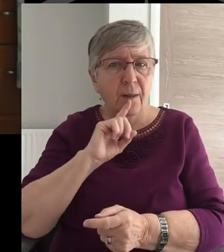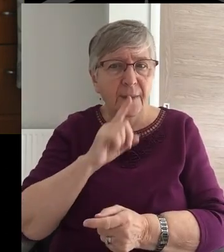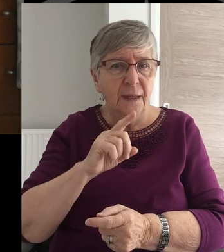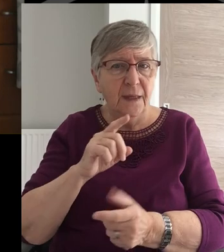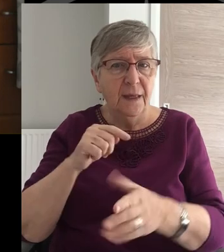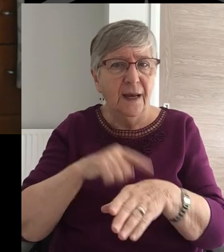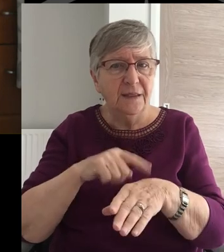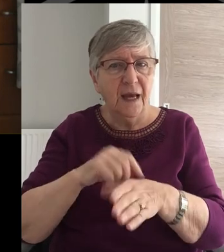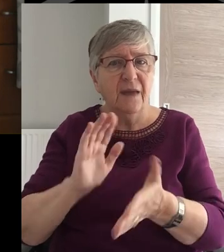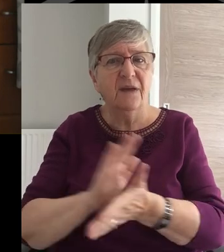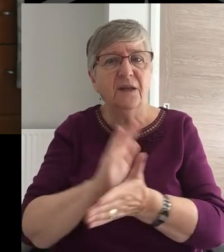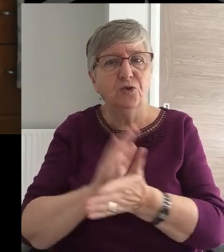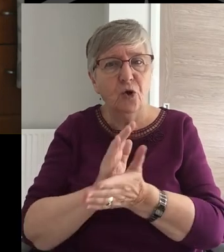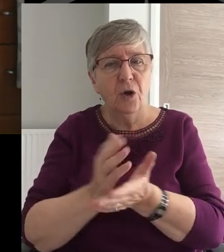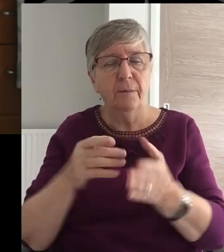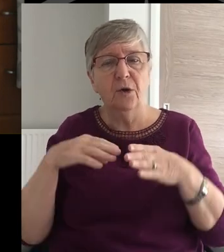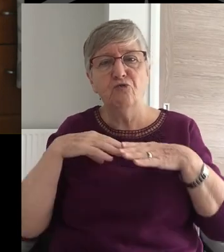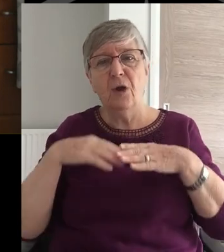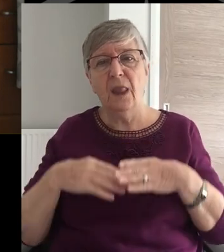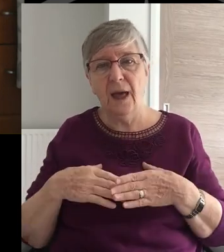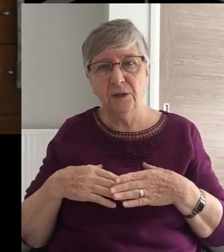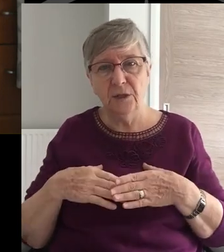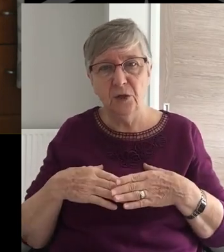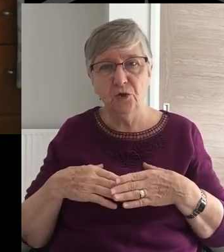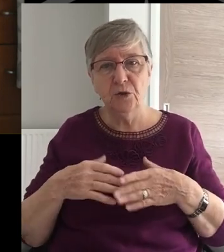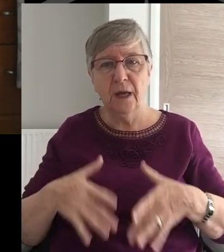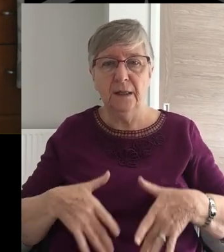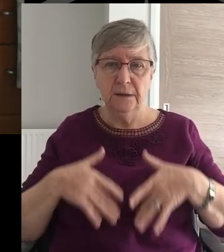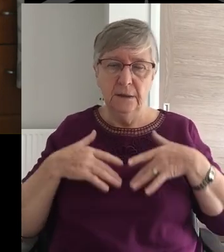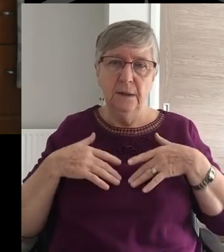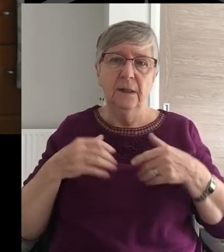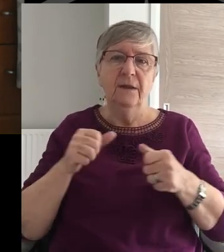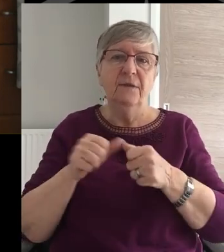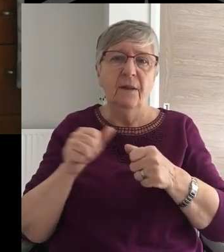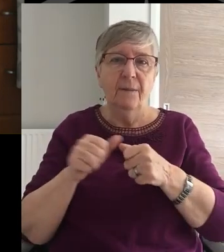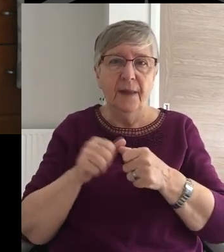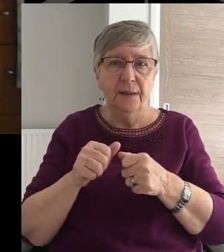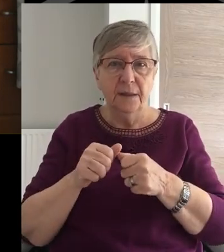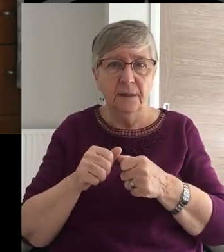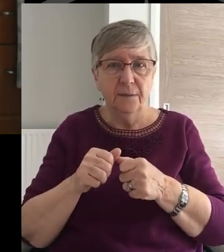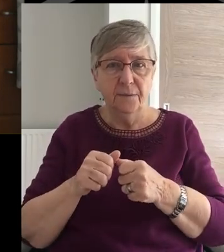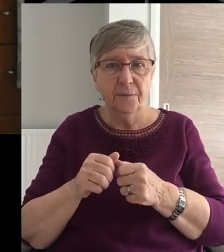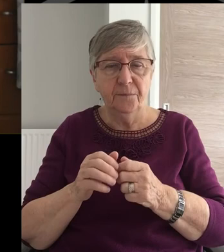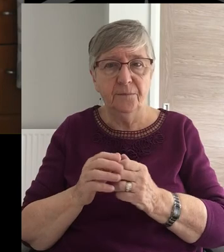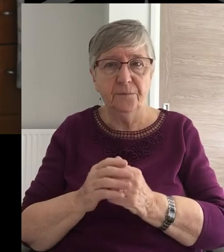enjoyment, relaxation and recovery, a time to reset things.